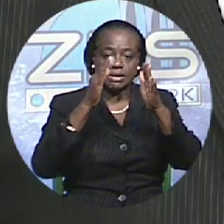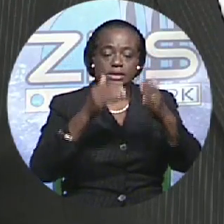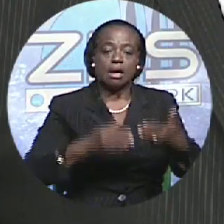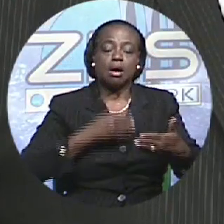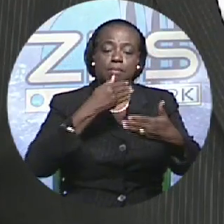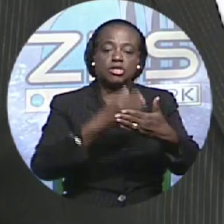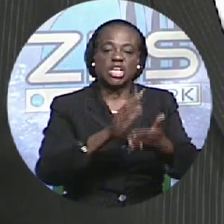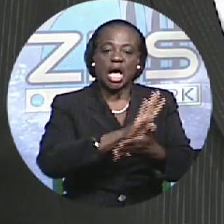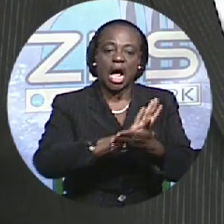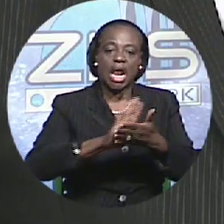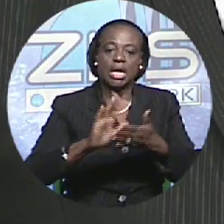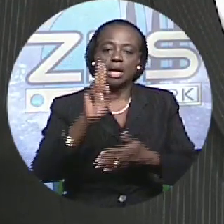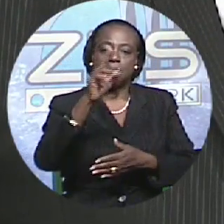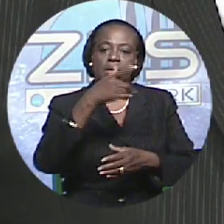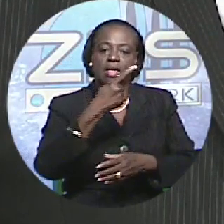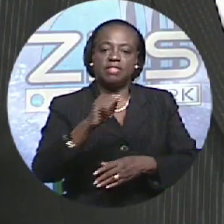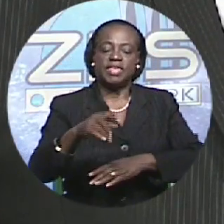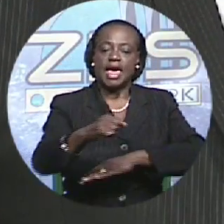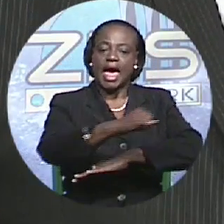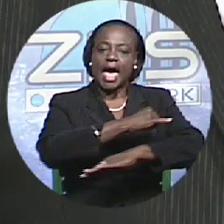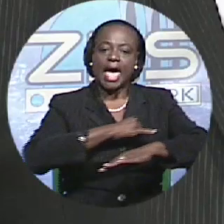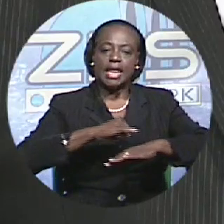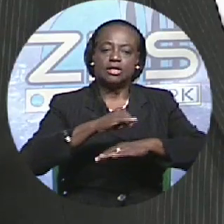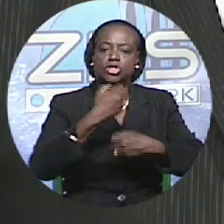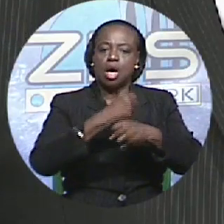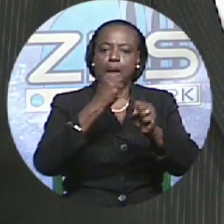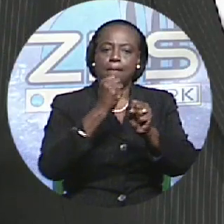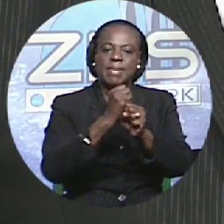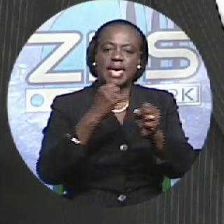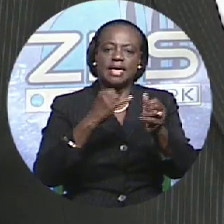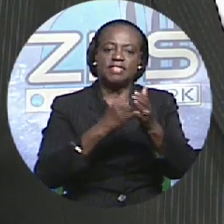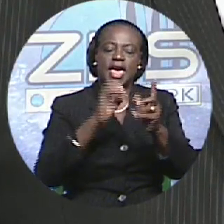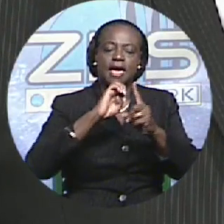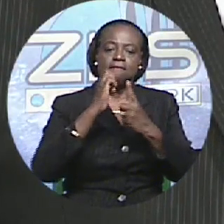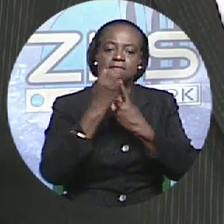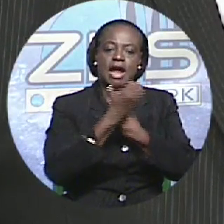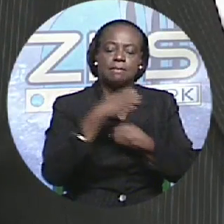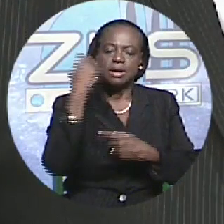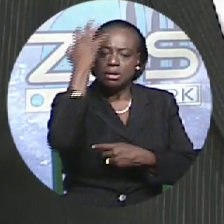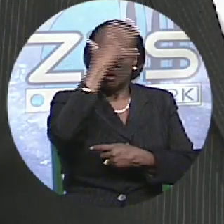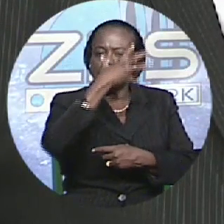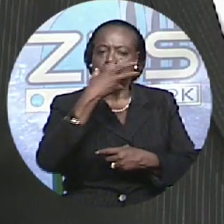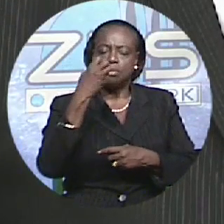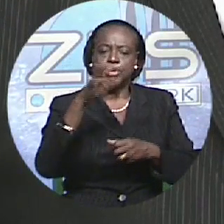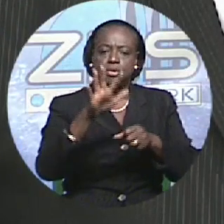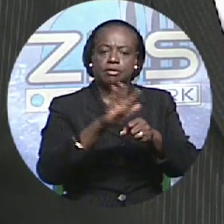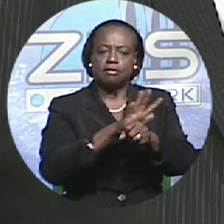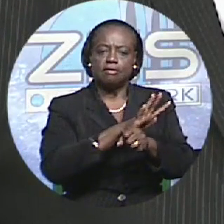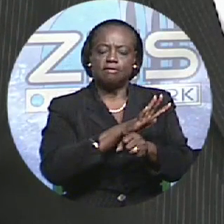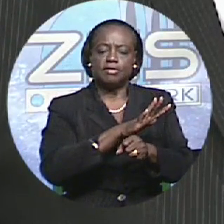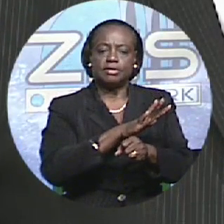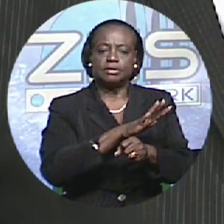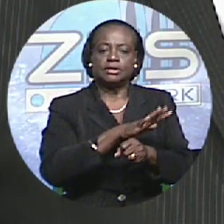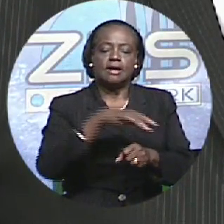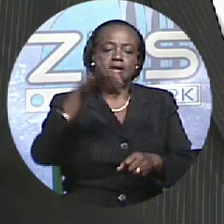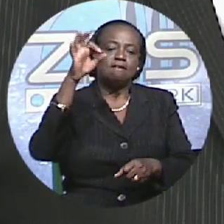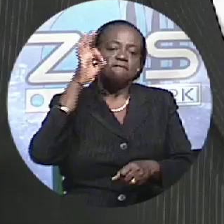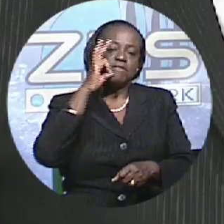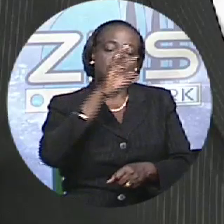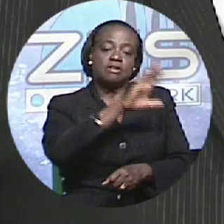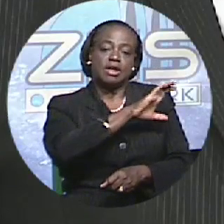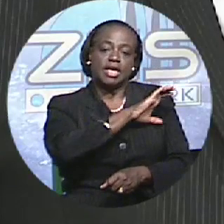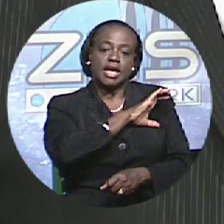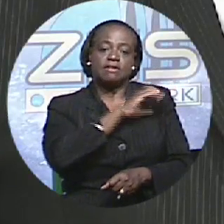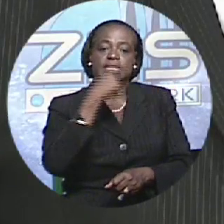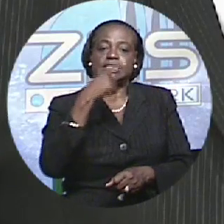island as efforts continue to beautify and improve the environment for residents and visitors alike. And as Fern Carey tells us tonight, the